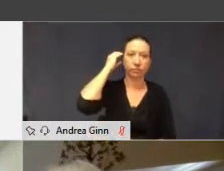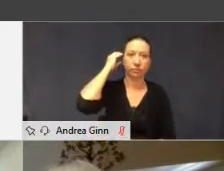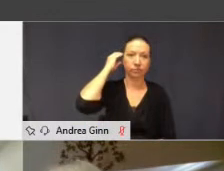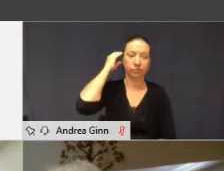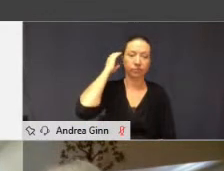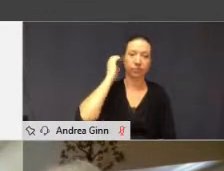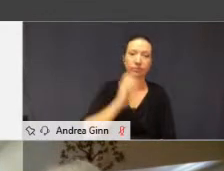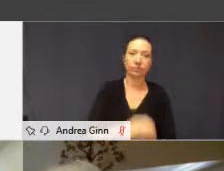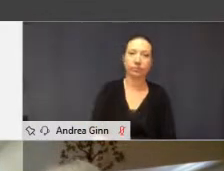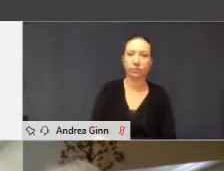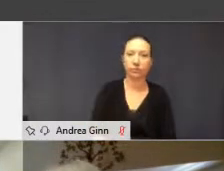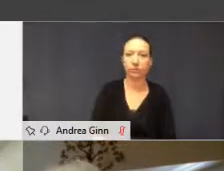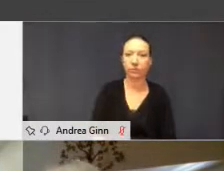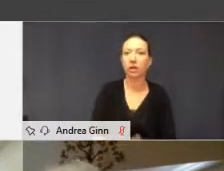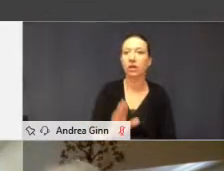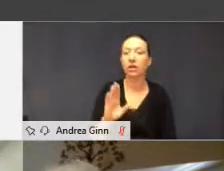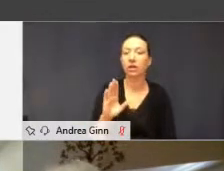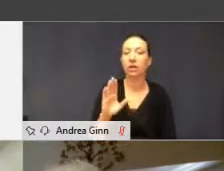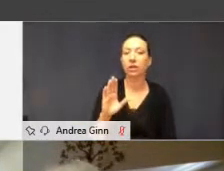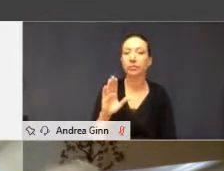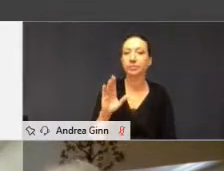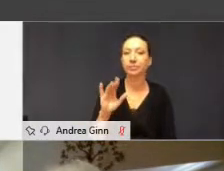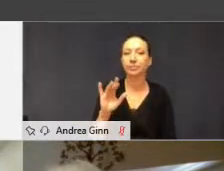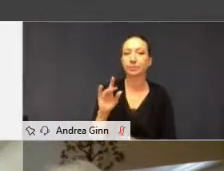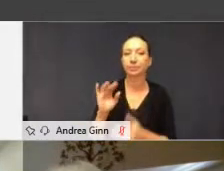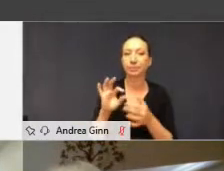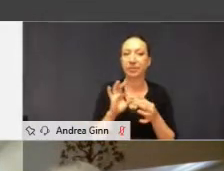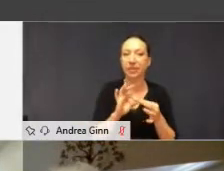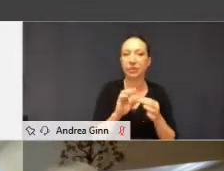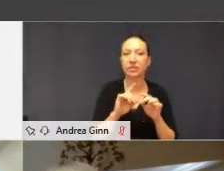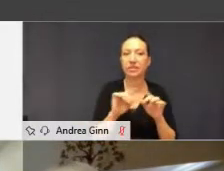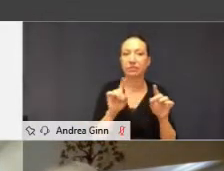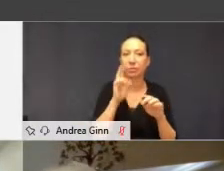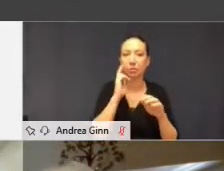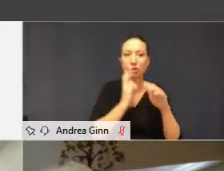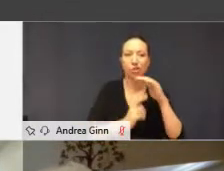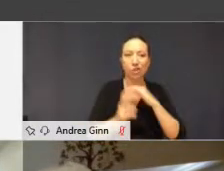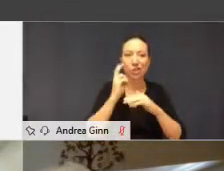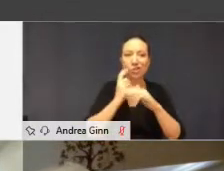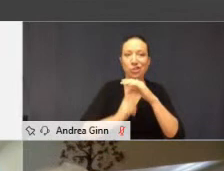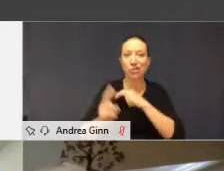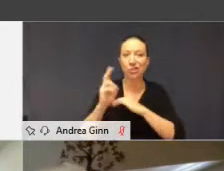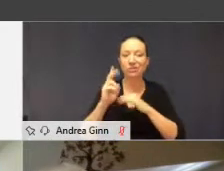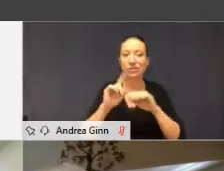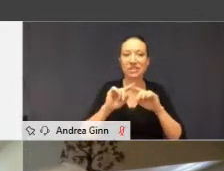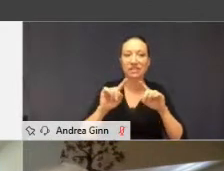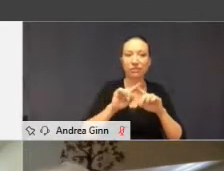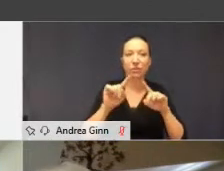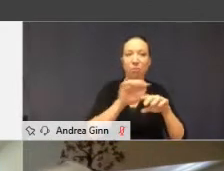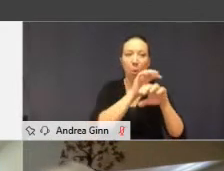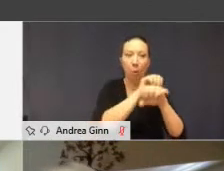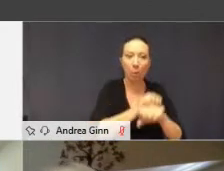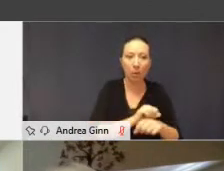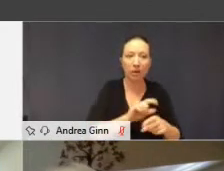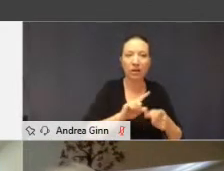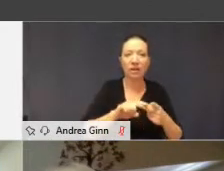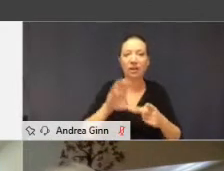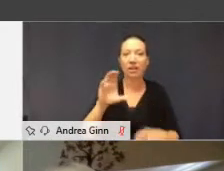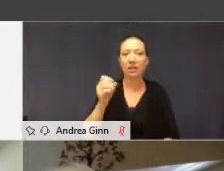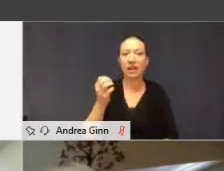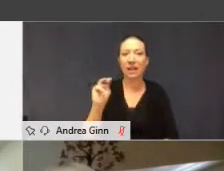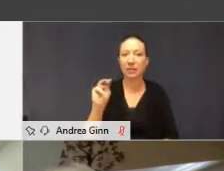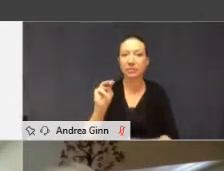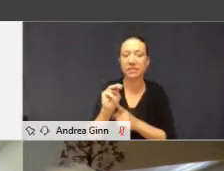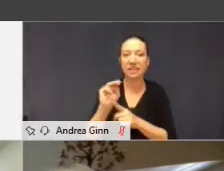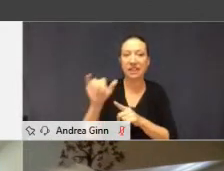all the projections for visits and claims and so forth is dependent on claims